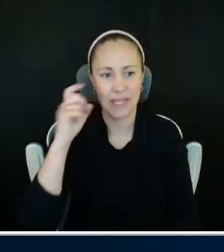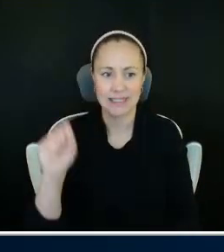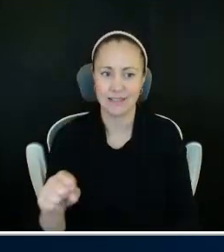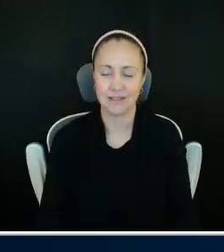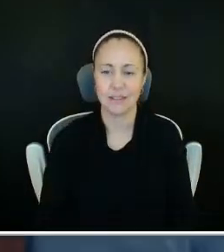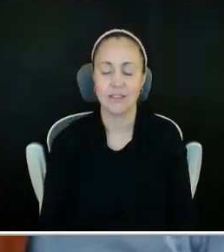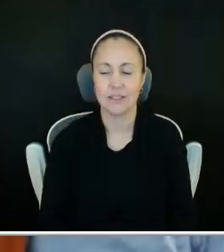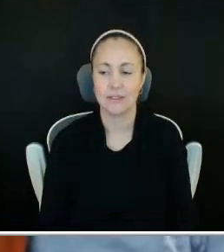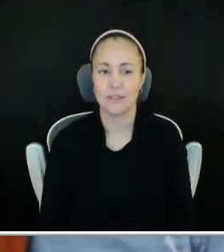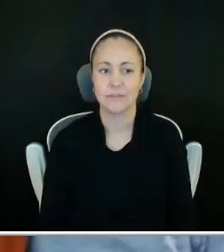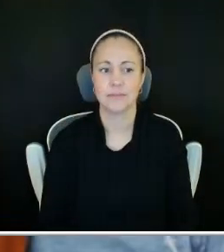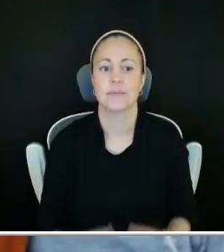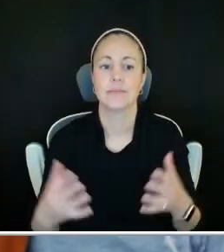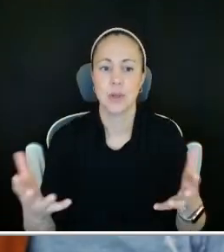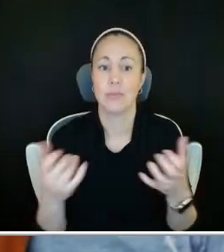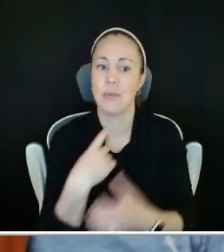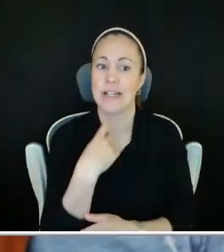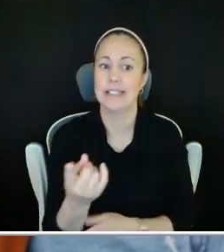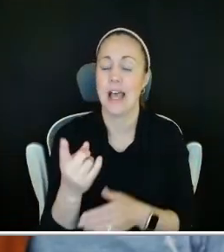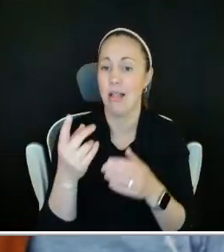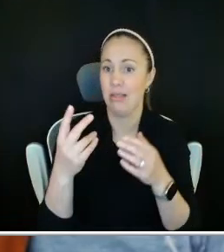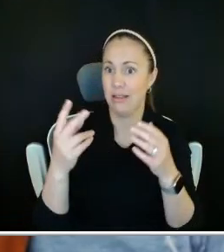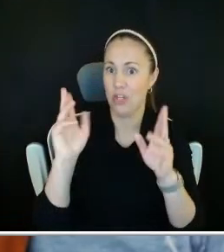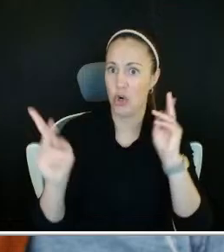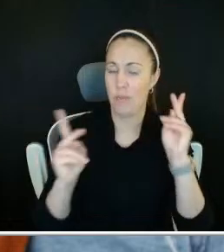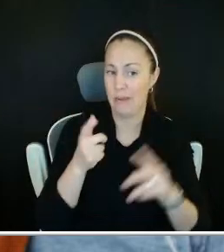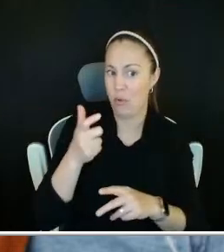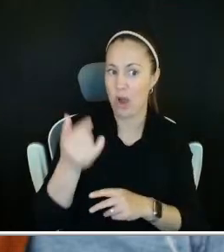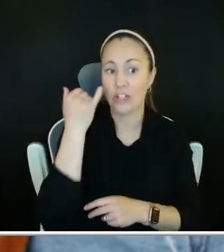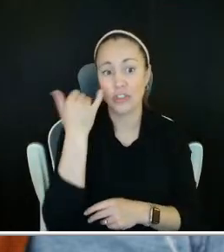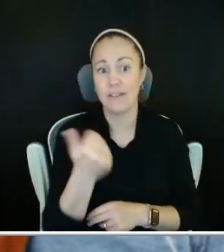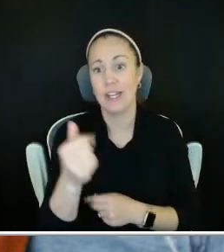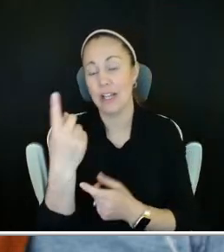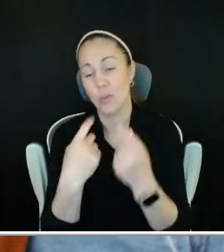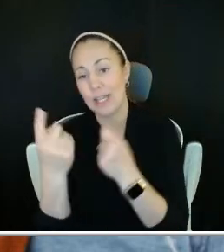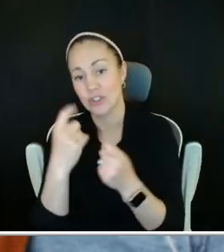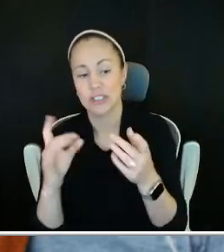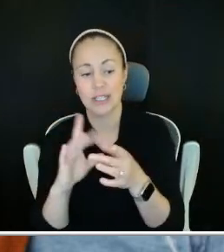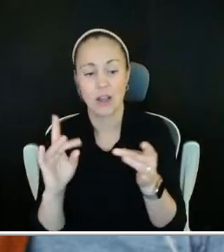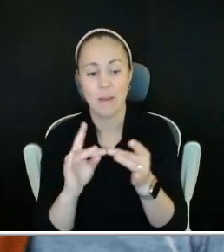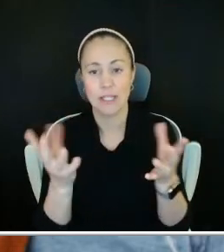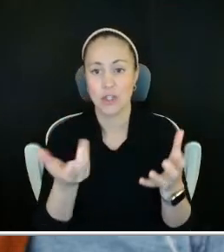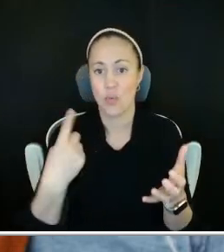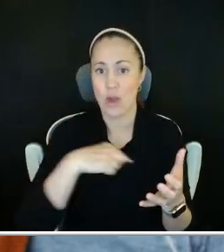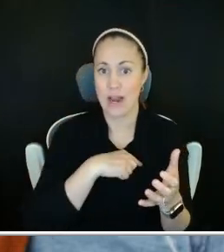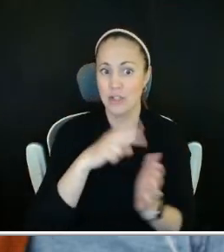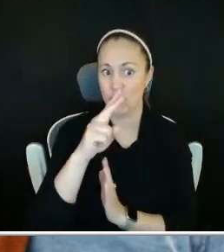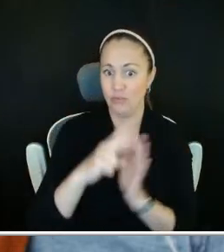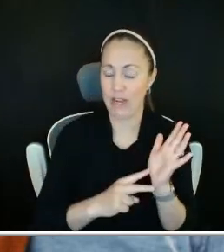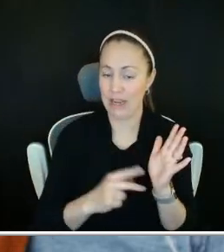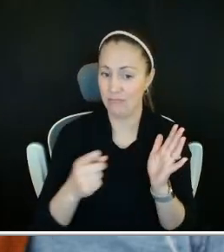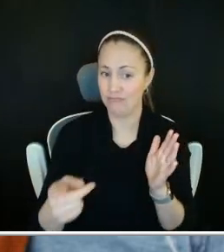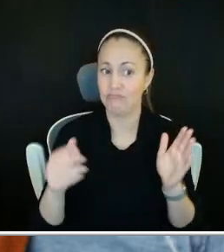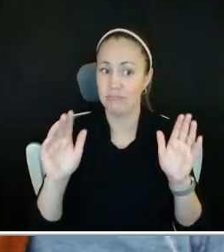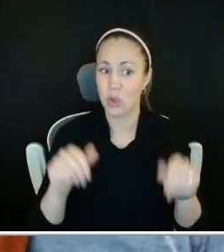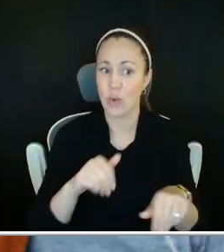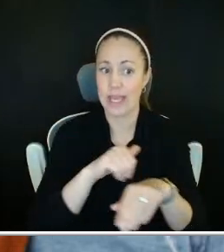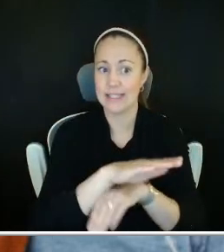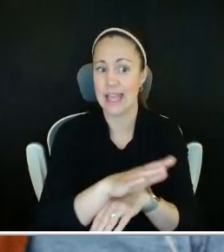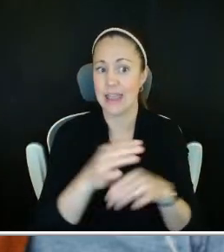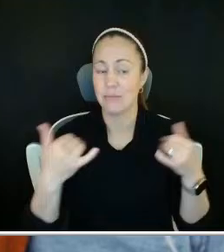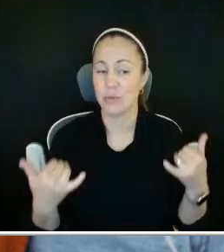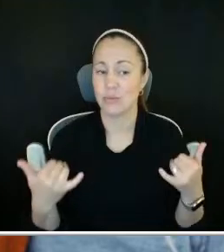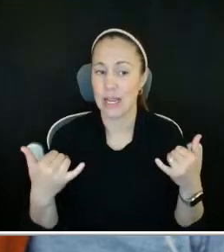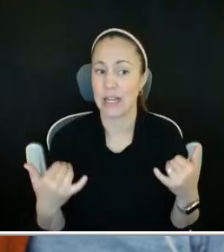our viewers know that if you're watching and you have any questions or comments that you'd like us to read out loud on the program, you can send them to us right now on